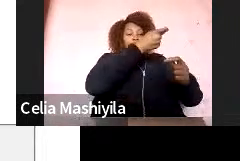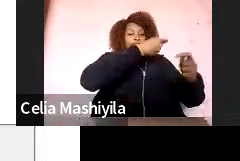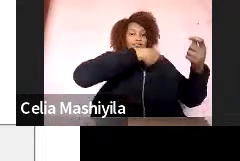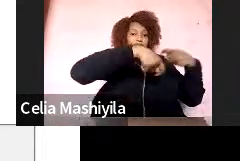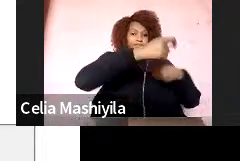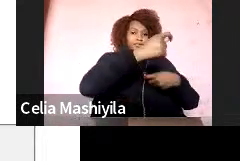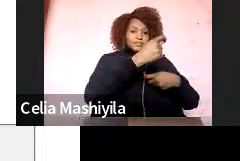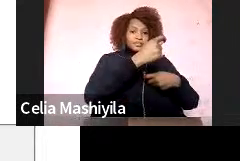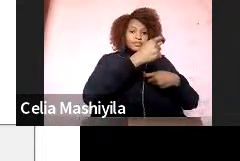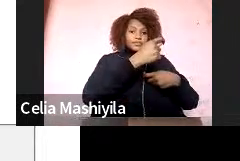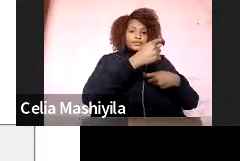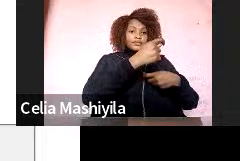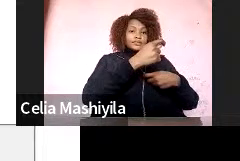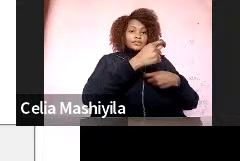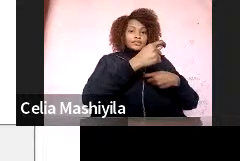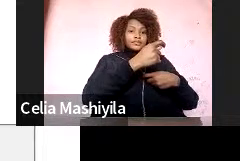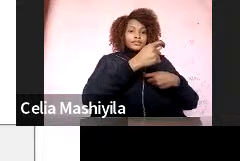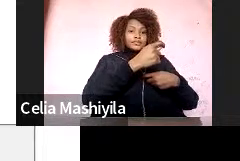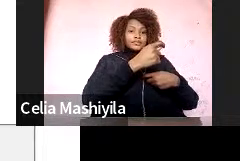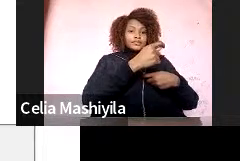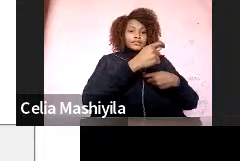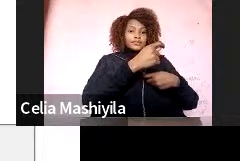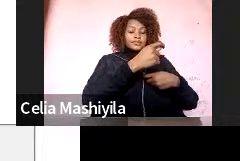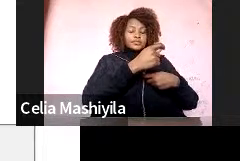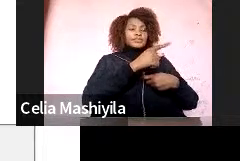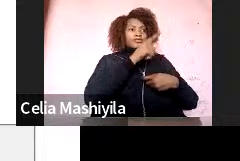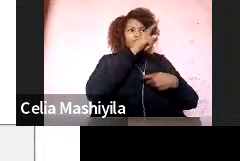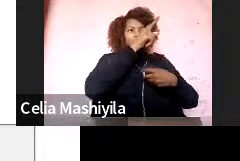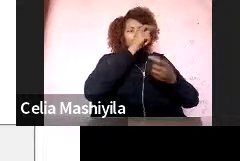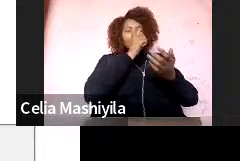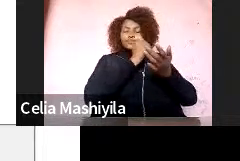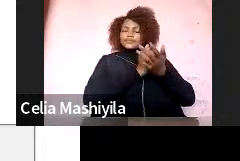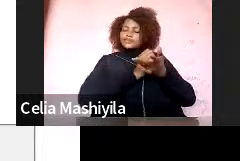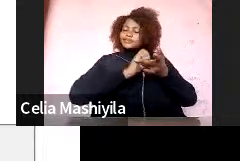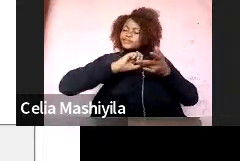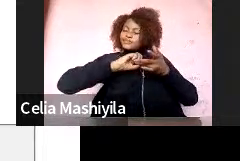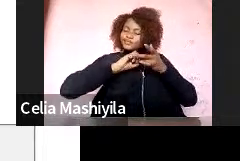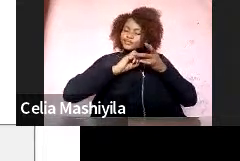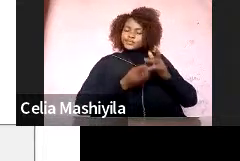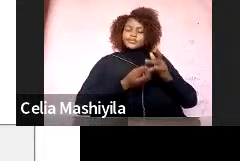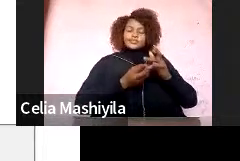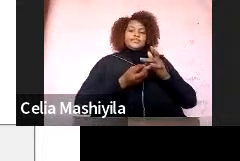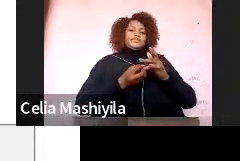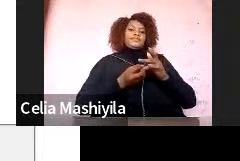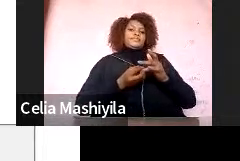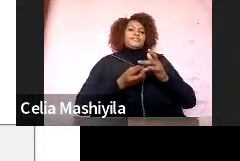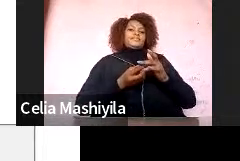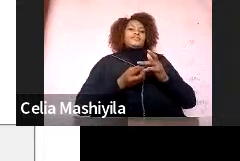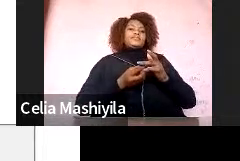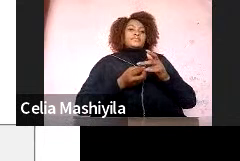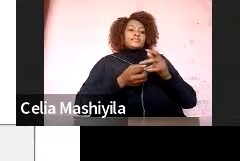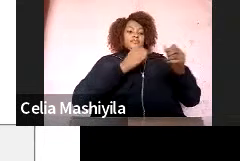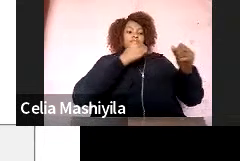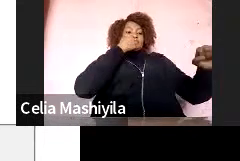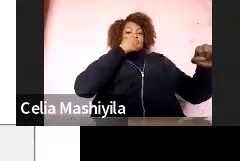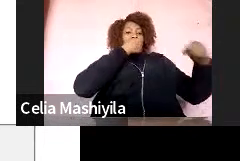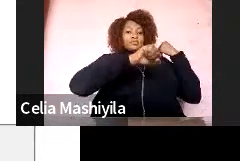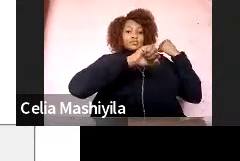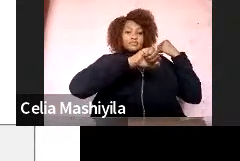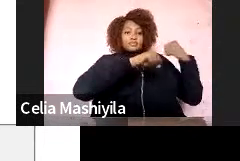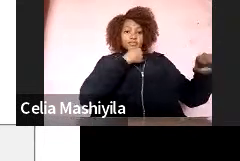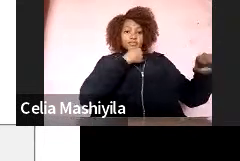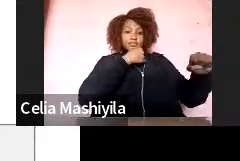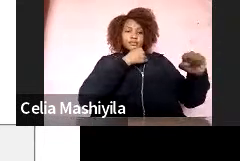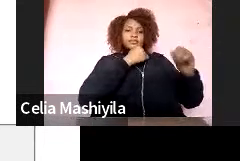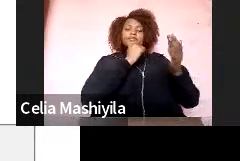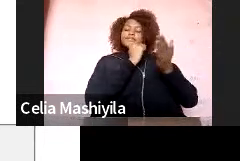initiate, because you are aggrieved, you should initiate the process to resolve the disputes. You should bring